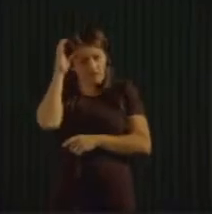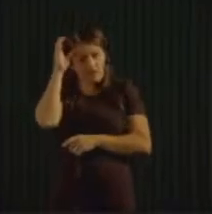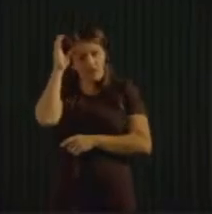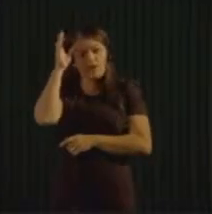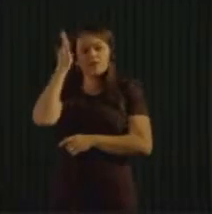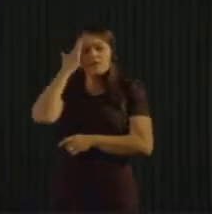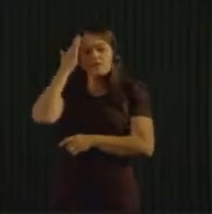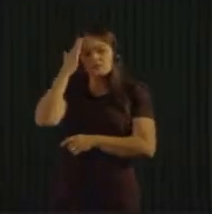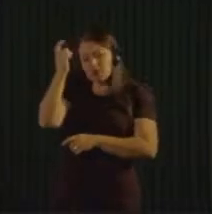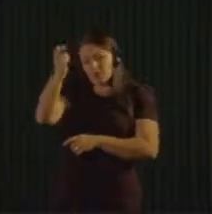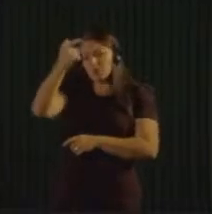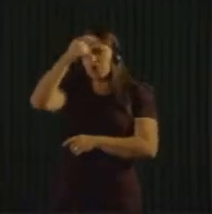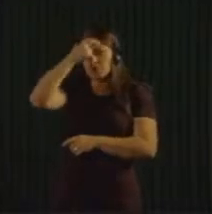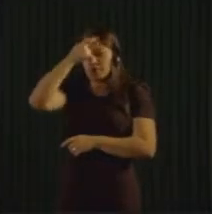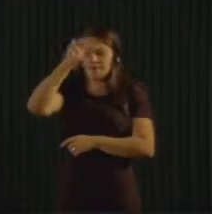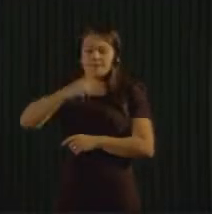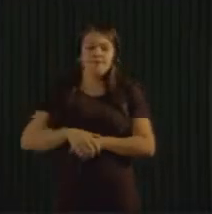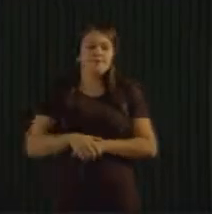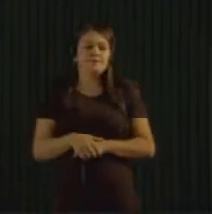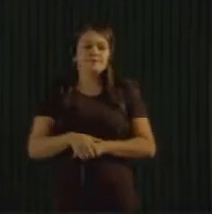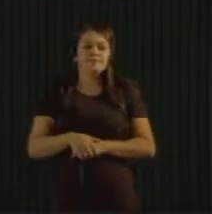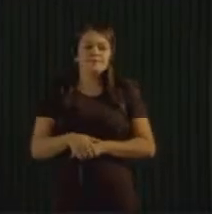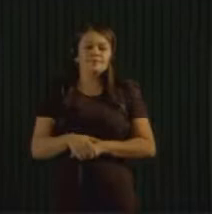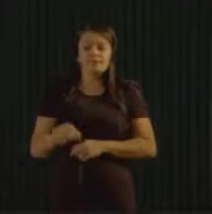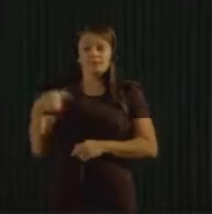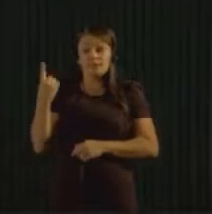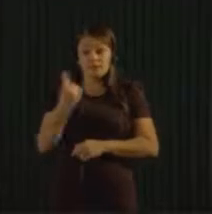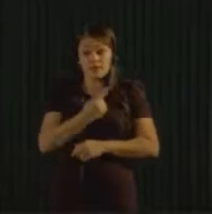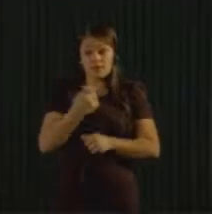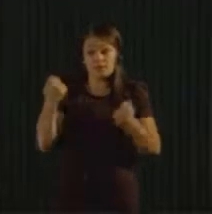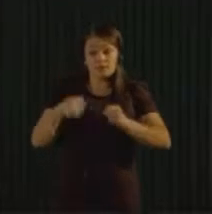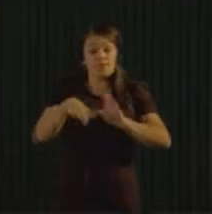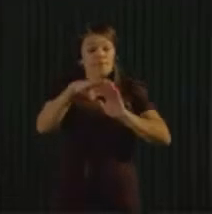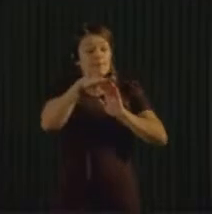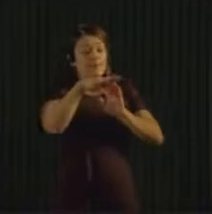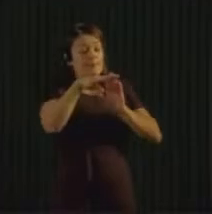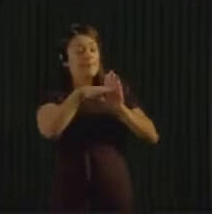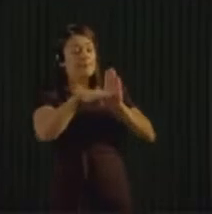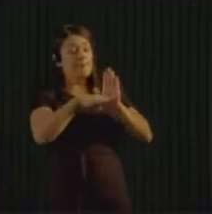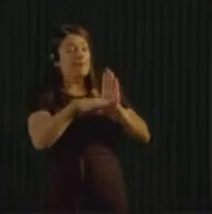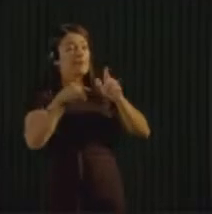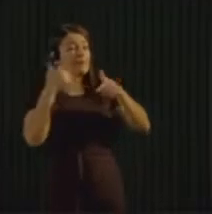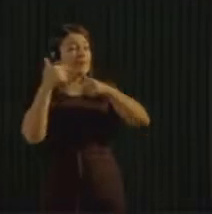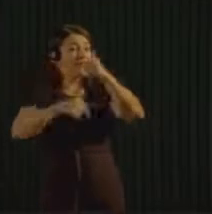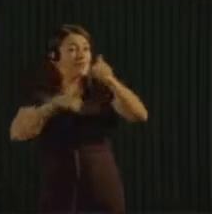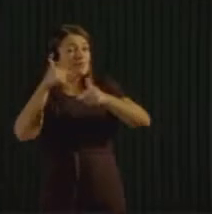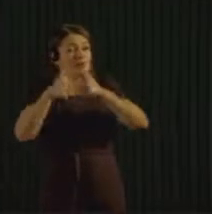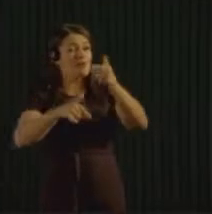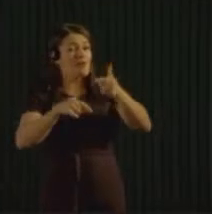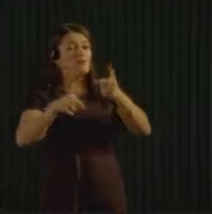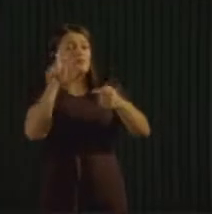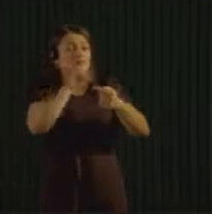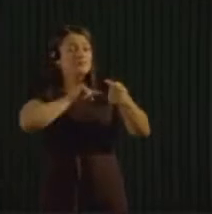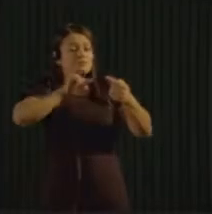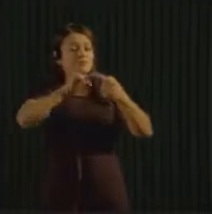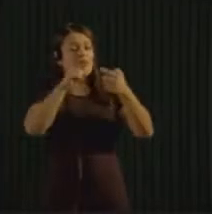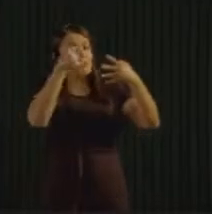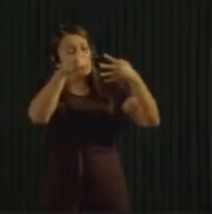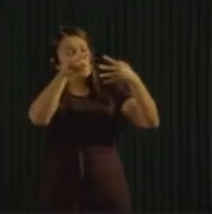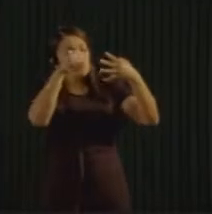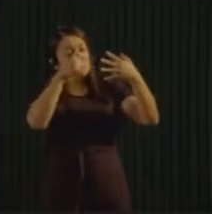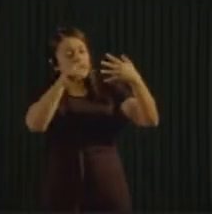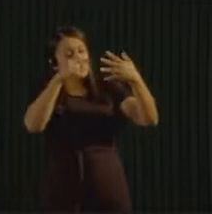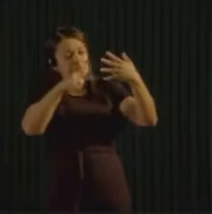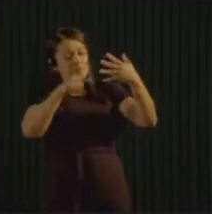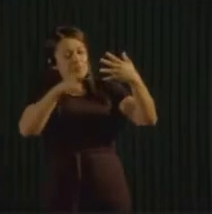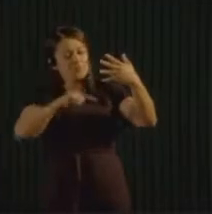actually, by creating the proper checklist for the actions, like what they can do to reduce the weight, what they can alternate, not to